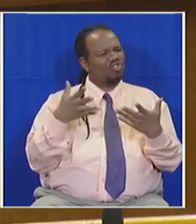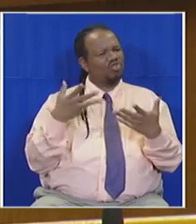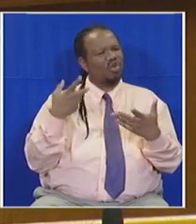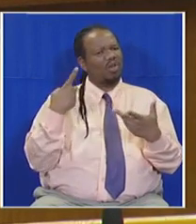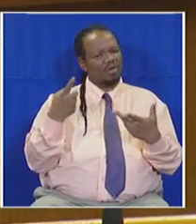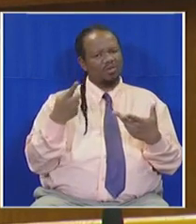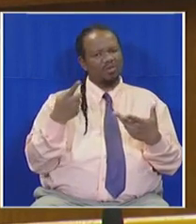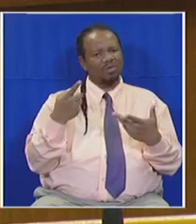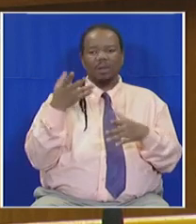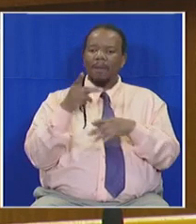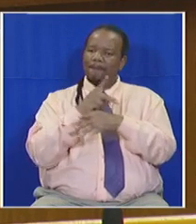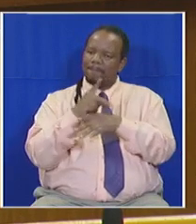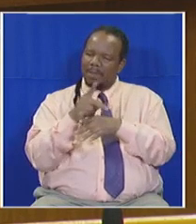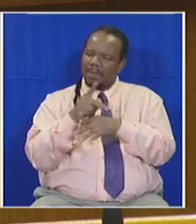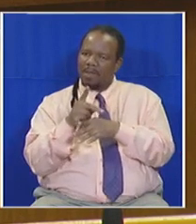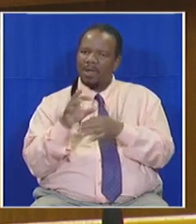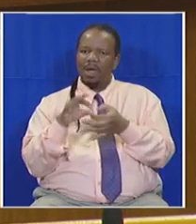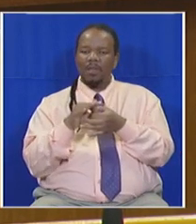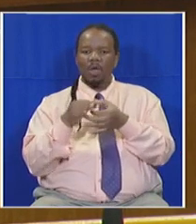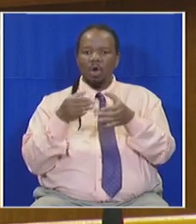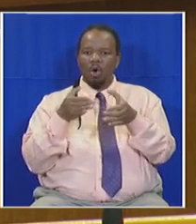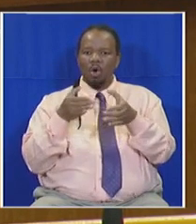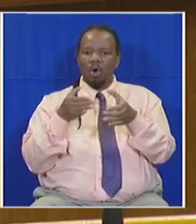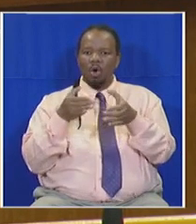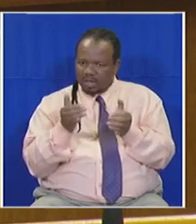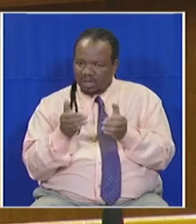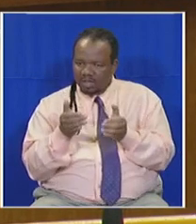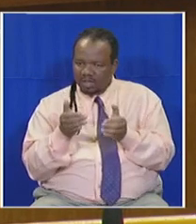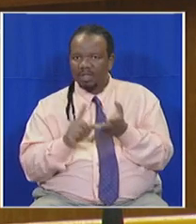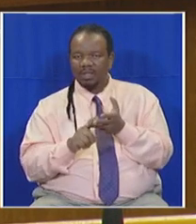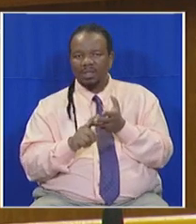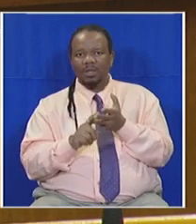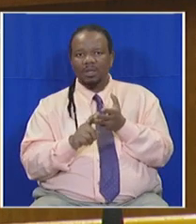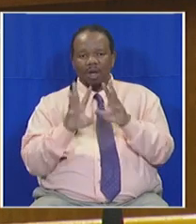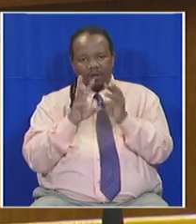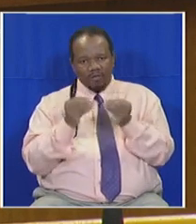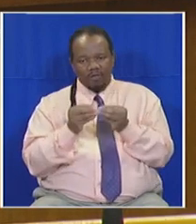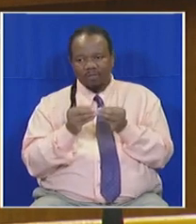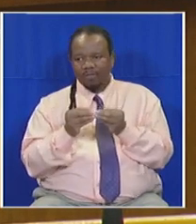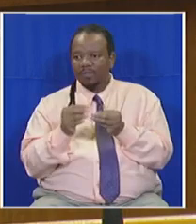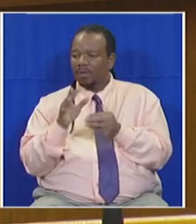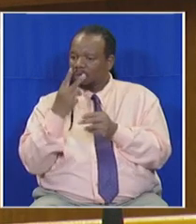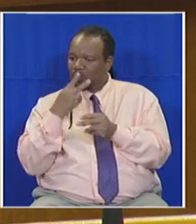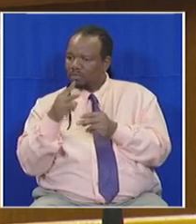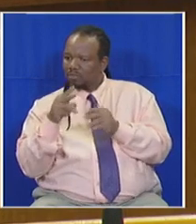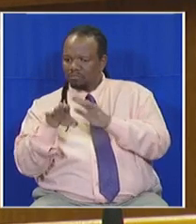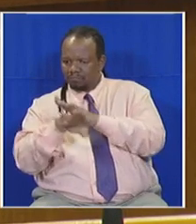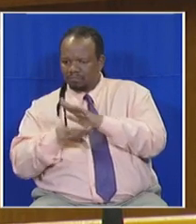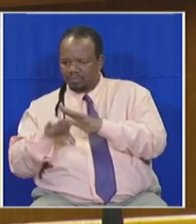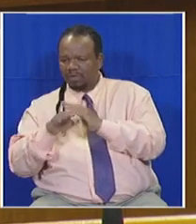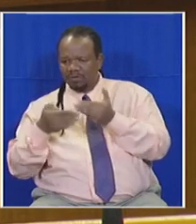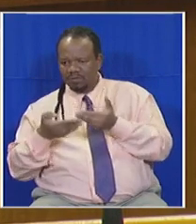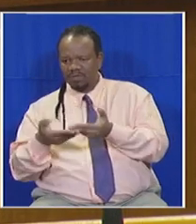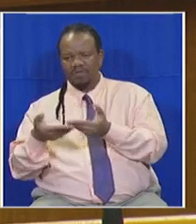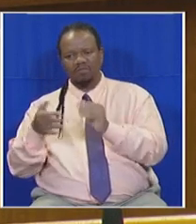a coordinating role with a view to unlock obstacles hampering consistent provision of basic services at